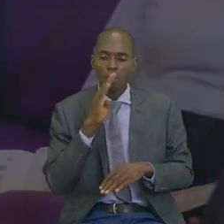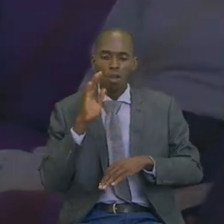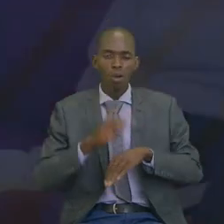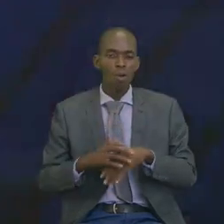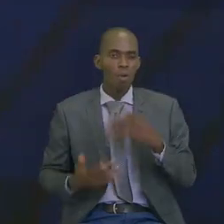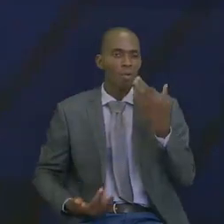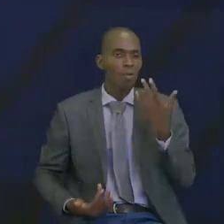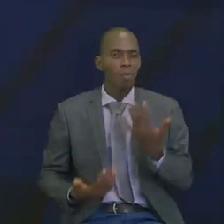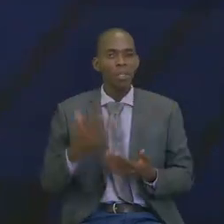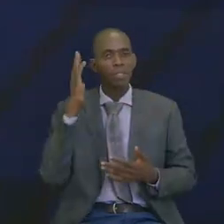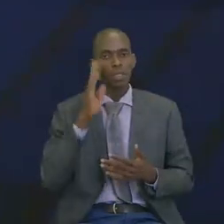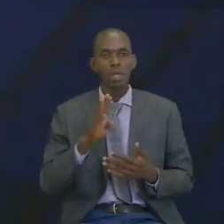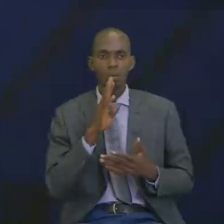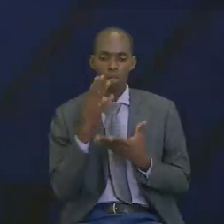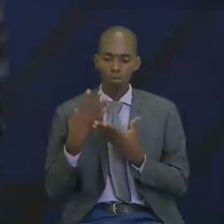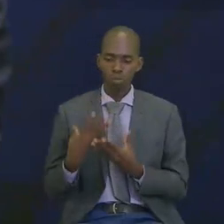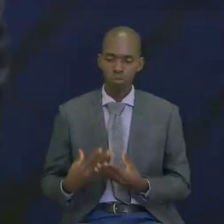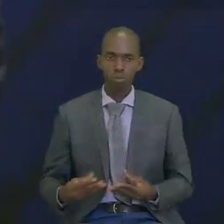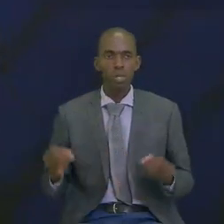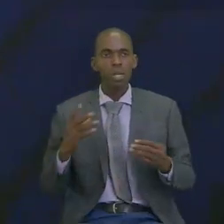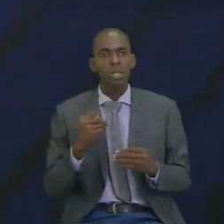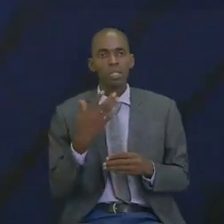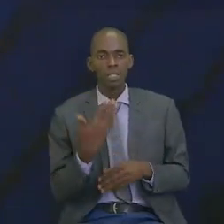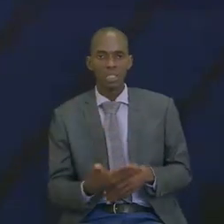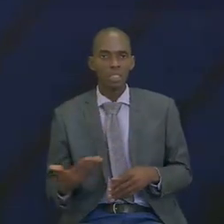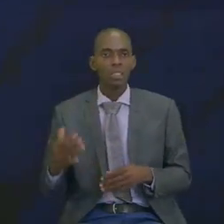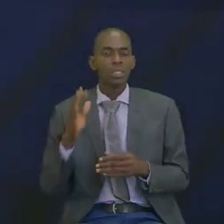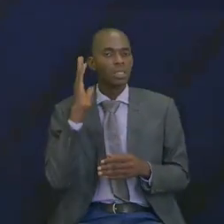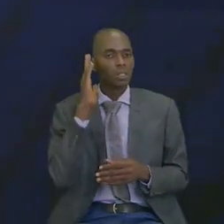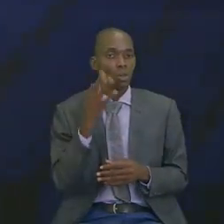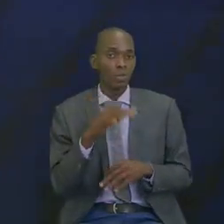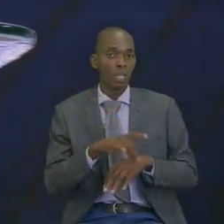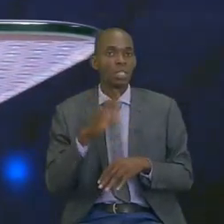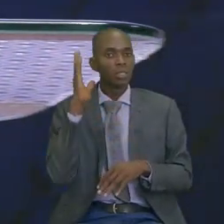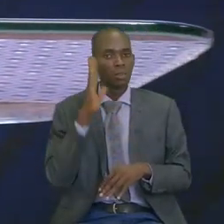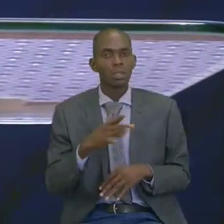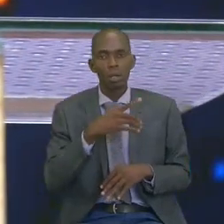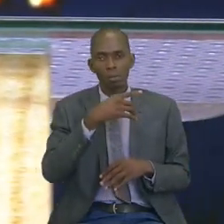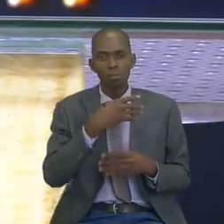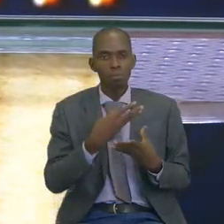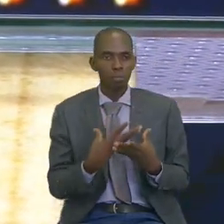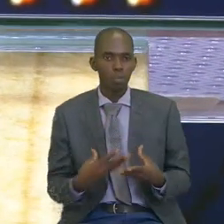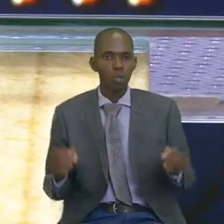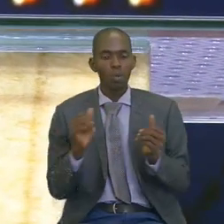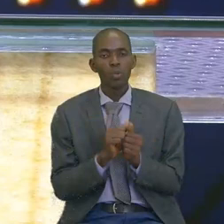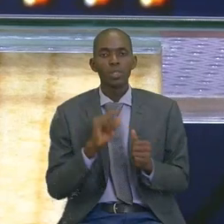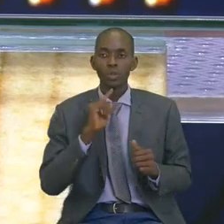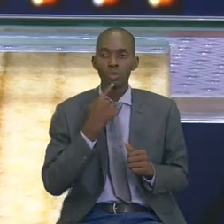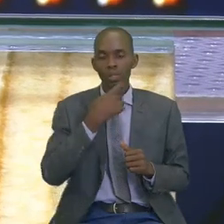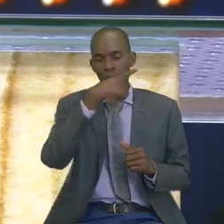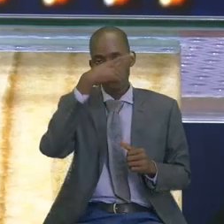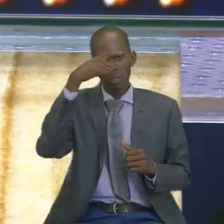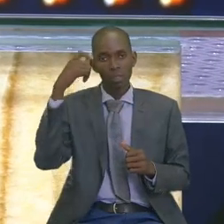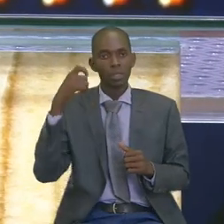fire shall be dissolved, and the elements of the earth shall melt with fervent heat. Then in verse 13